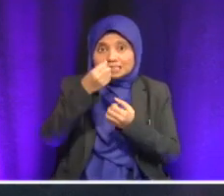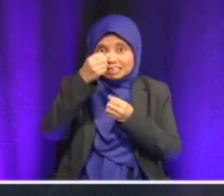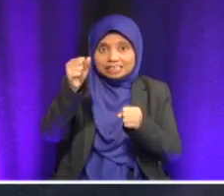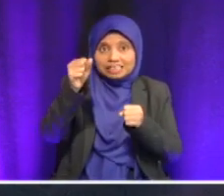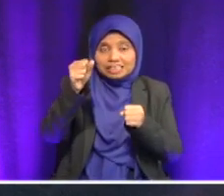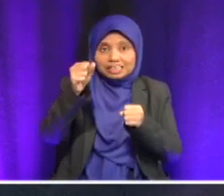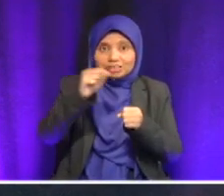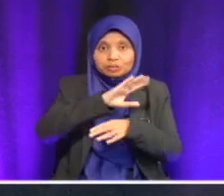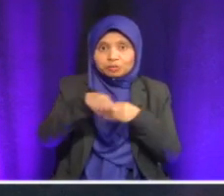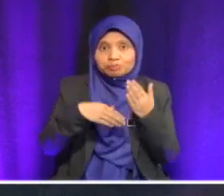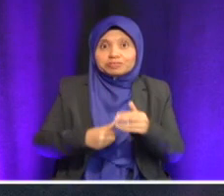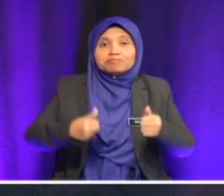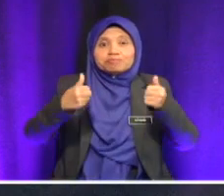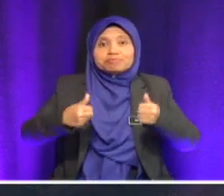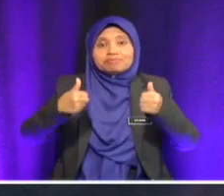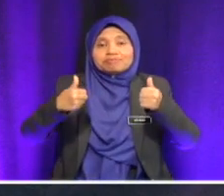you're ready, show me your thumbs up.